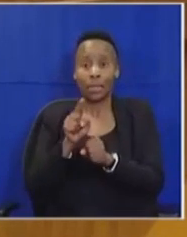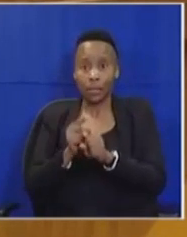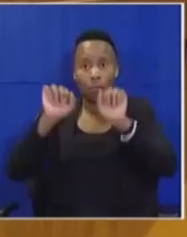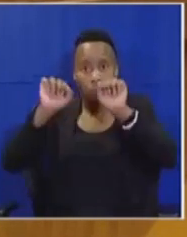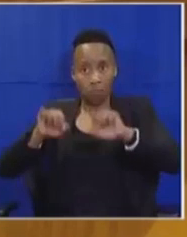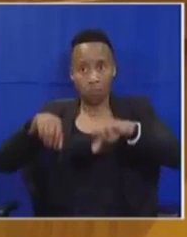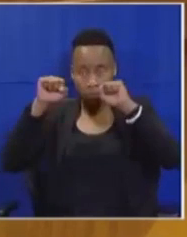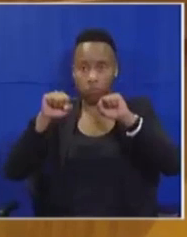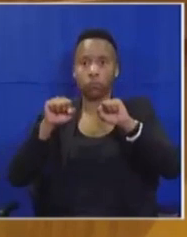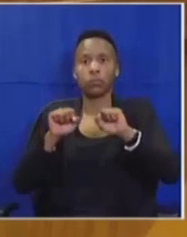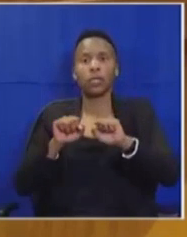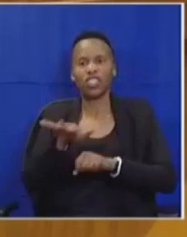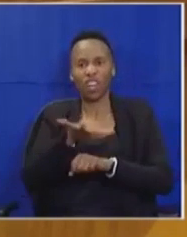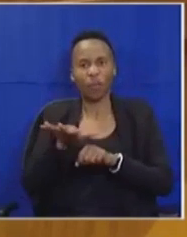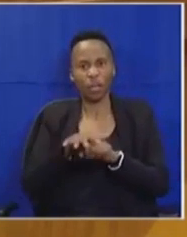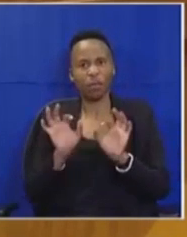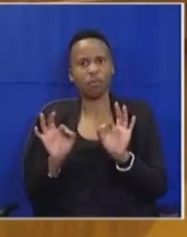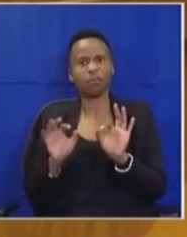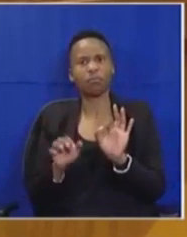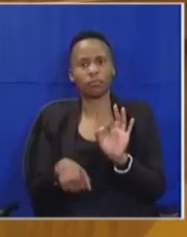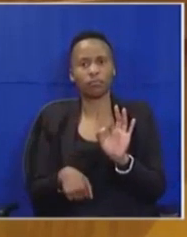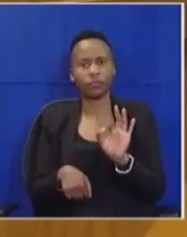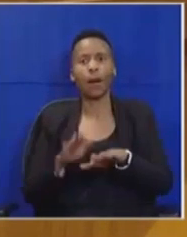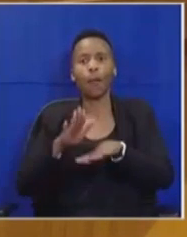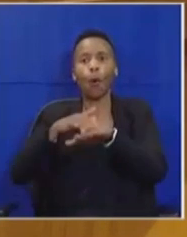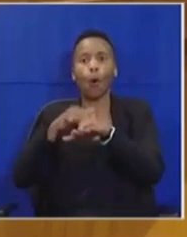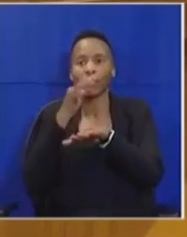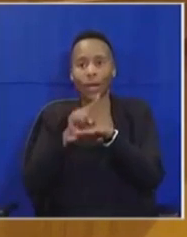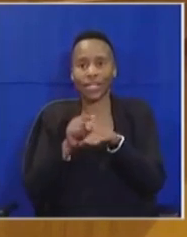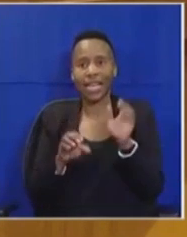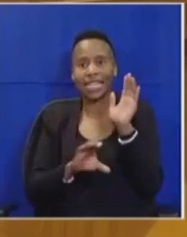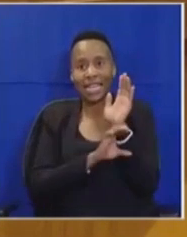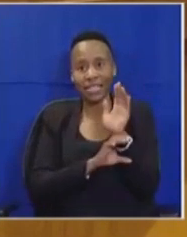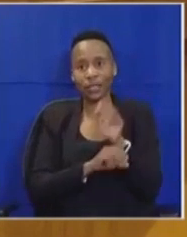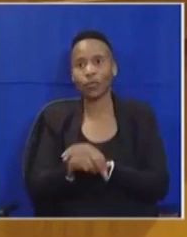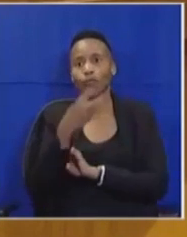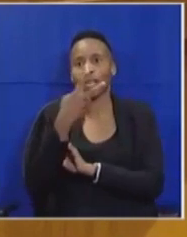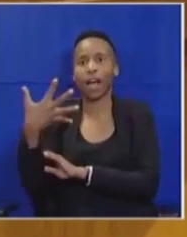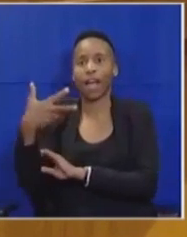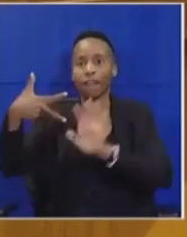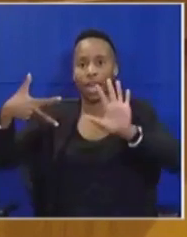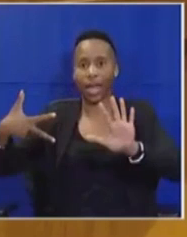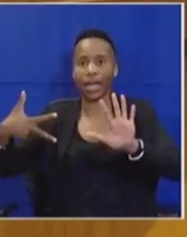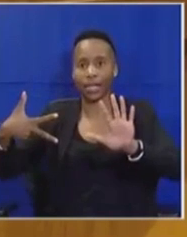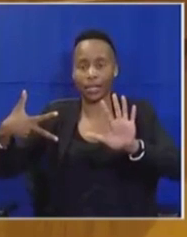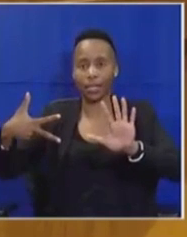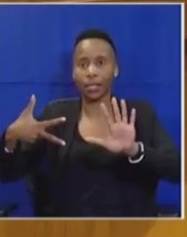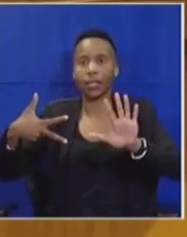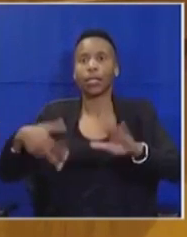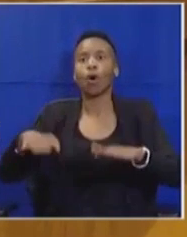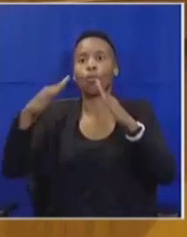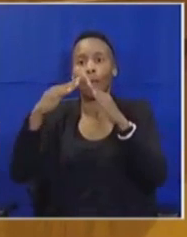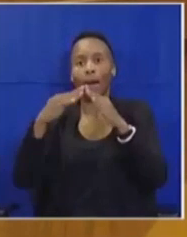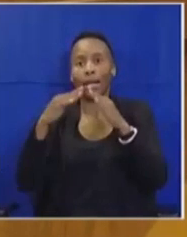appropriate circumstances. Furthermore, Section 25(8) of the Property Clause in our